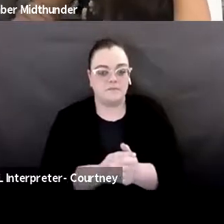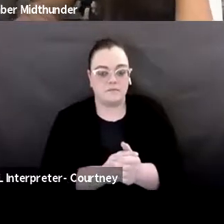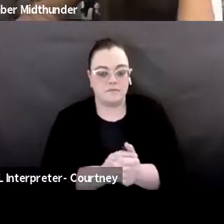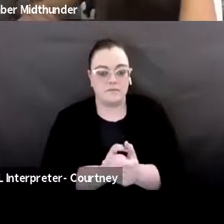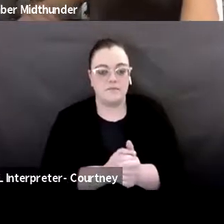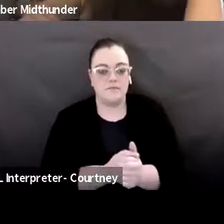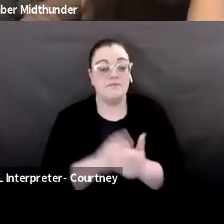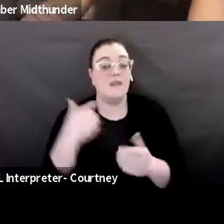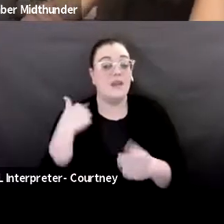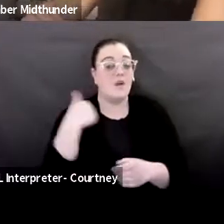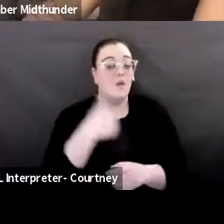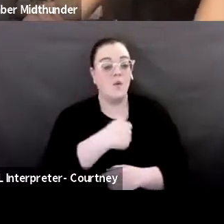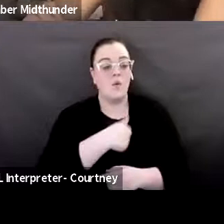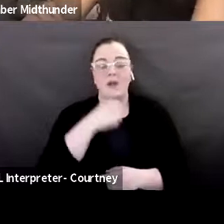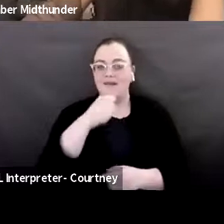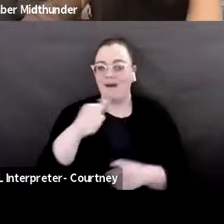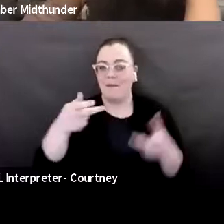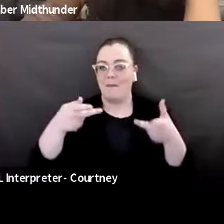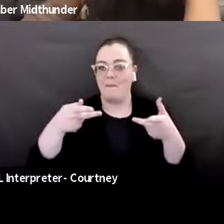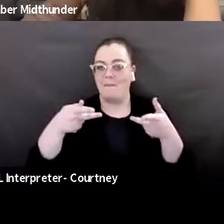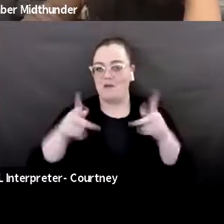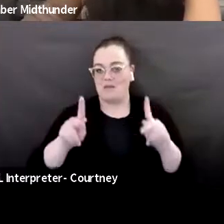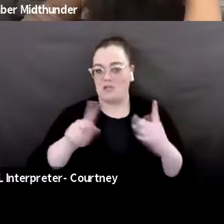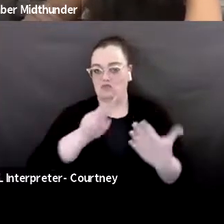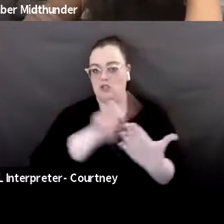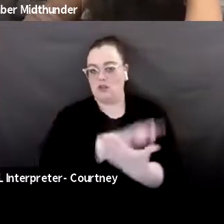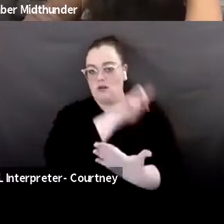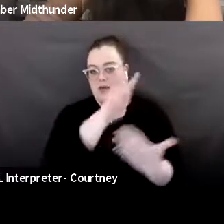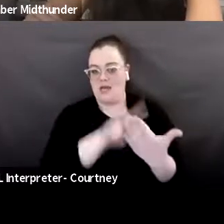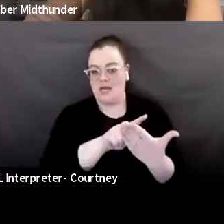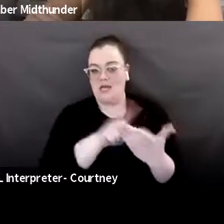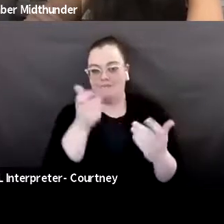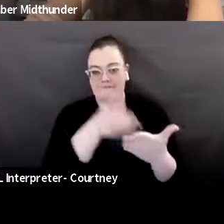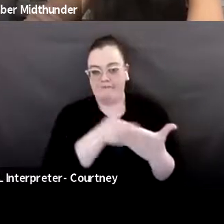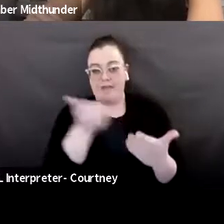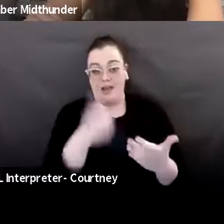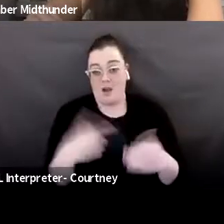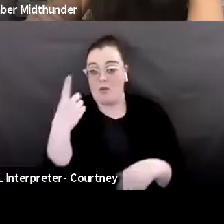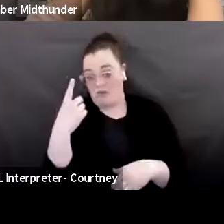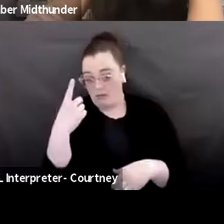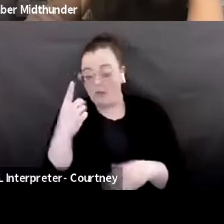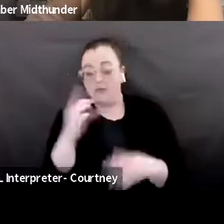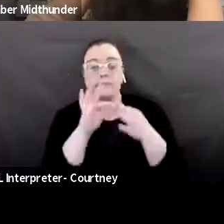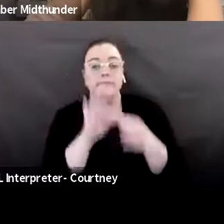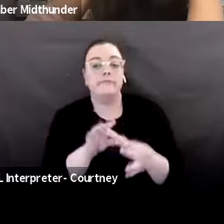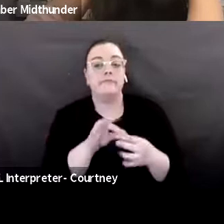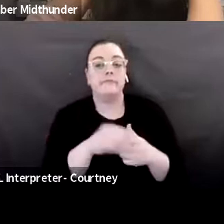But we are not permitted to discriminate against anyone, regardless